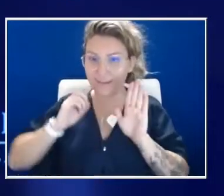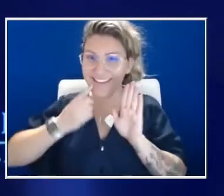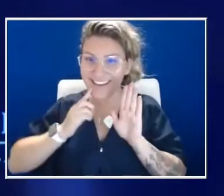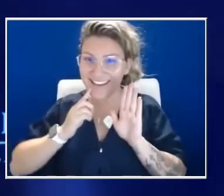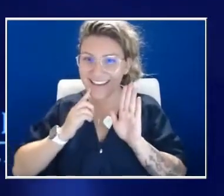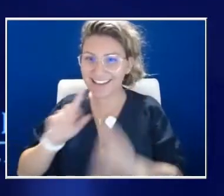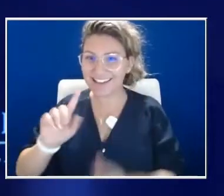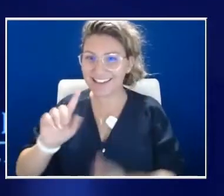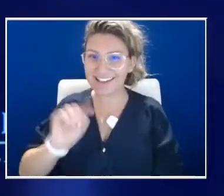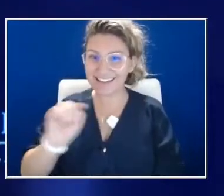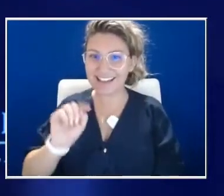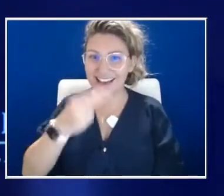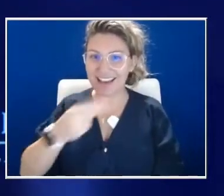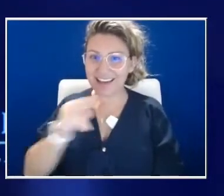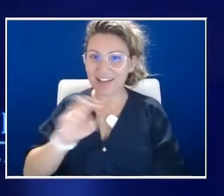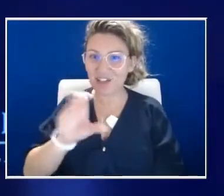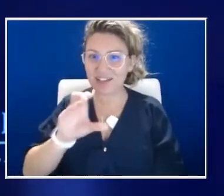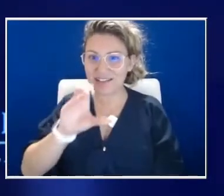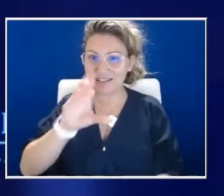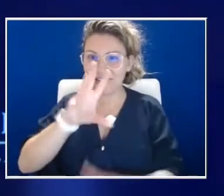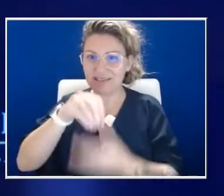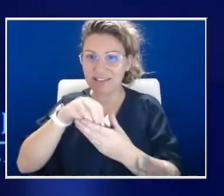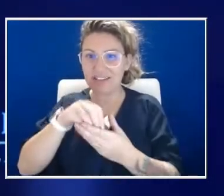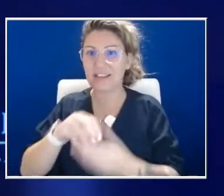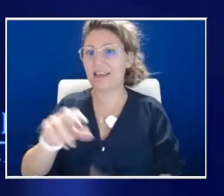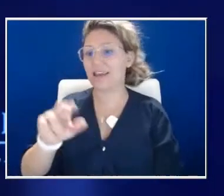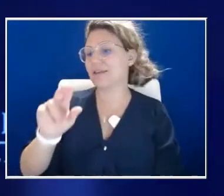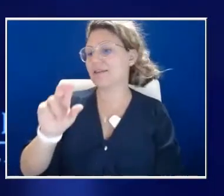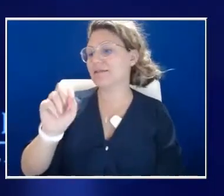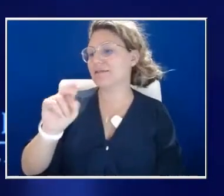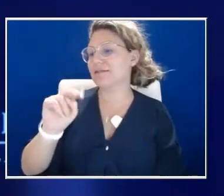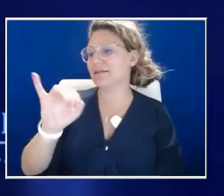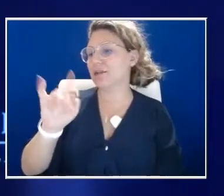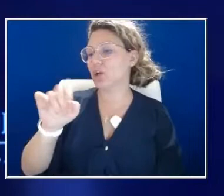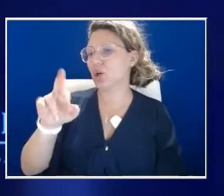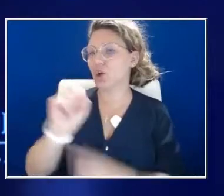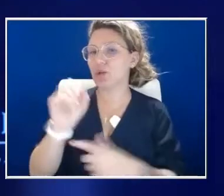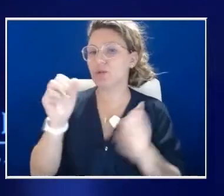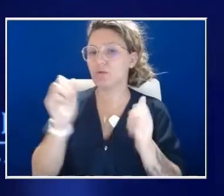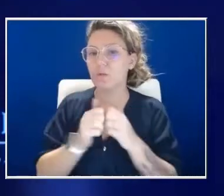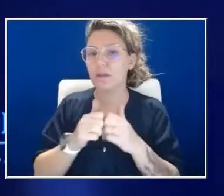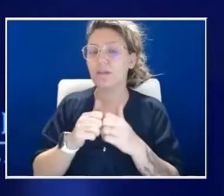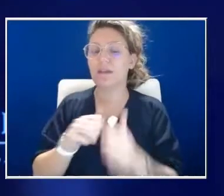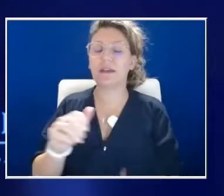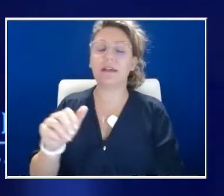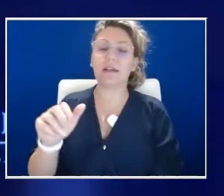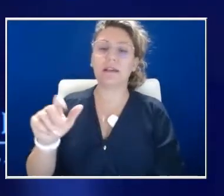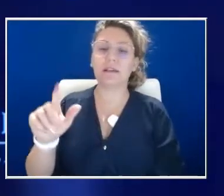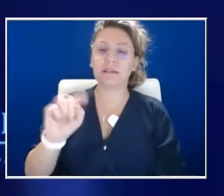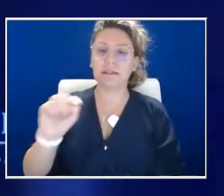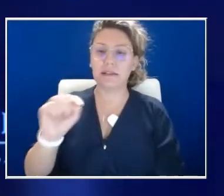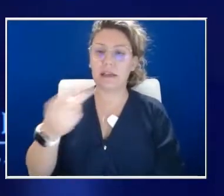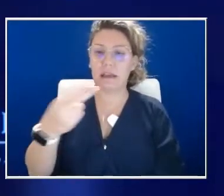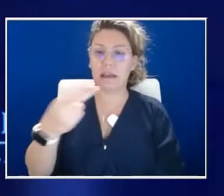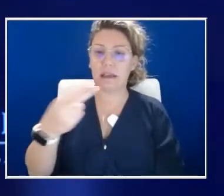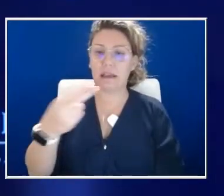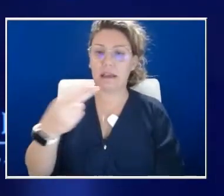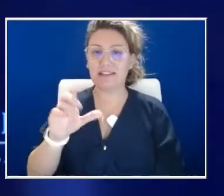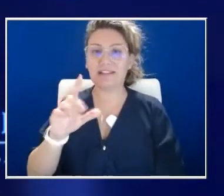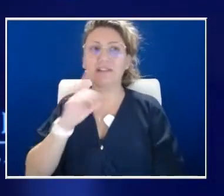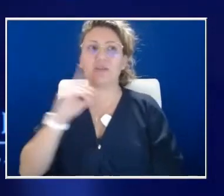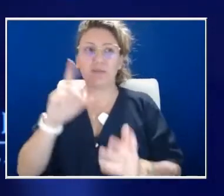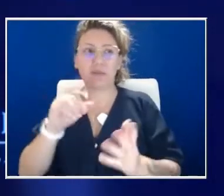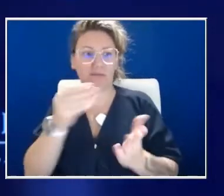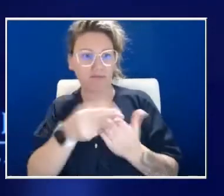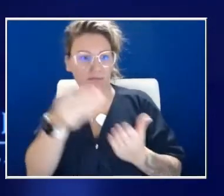THC infused. So like, you can buy like Snickers that have THC. You can buy Nerds and Nerds Ropes. There's actually a website of